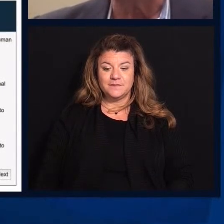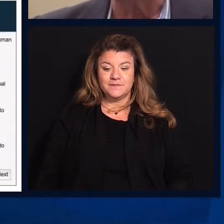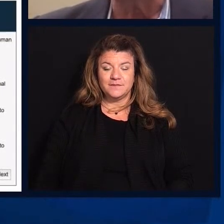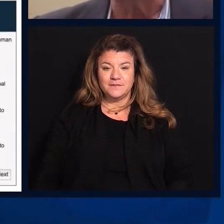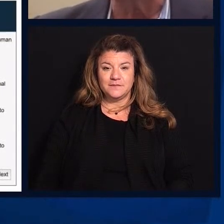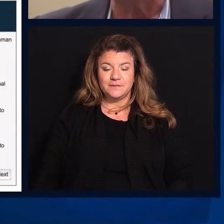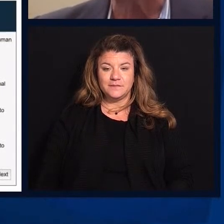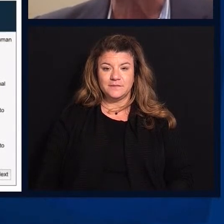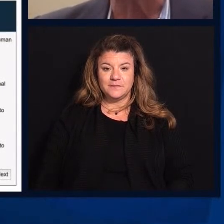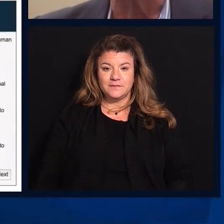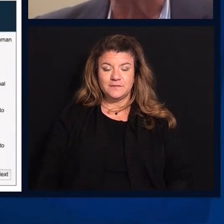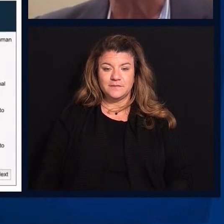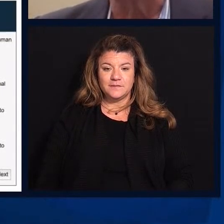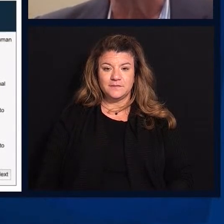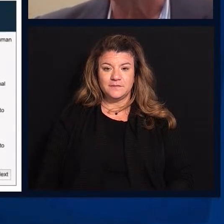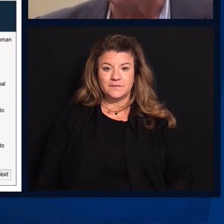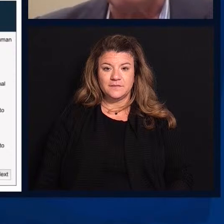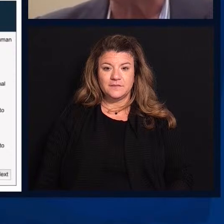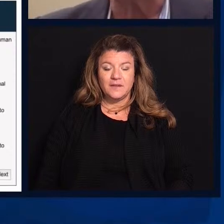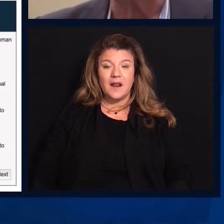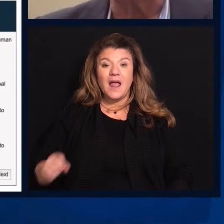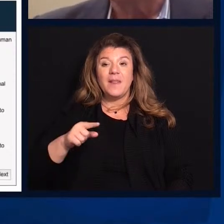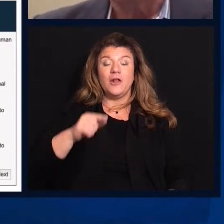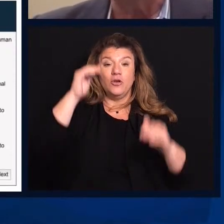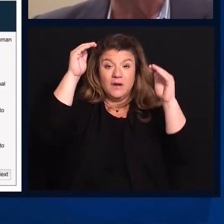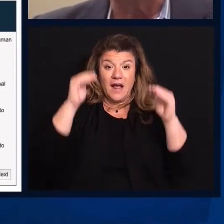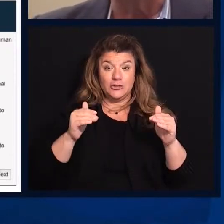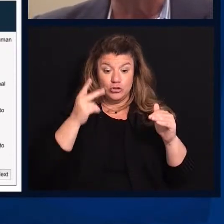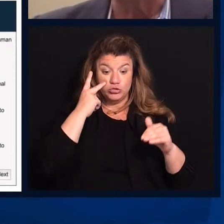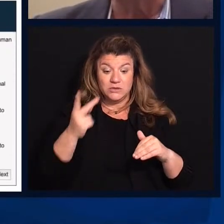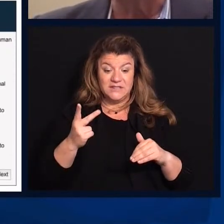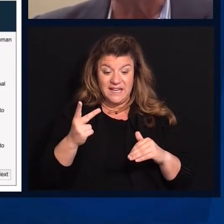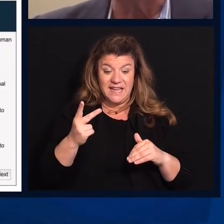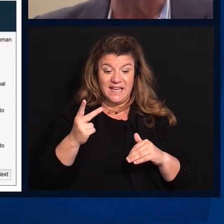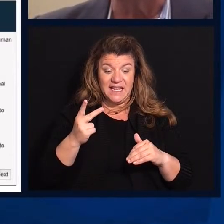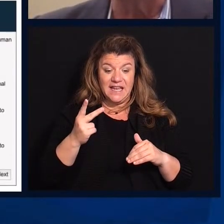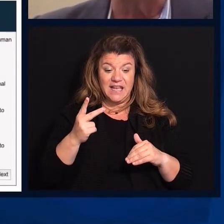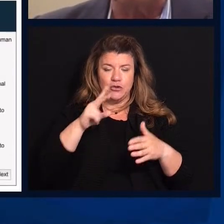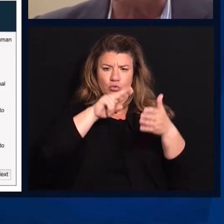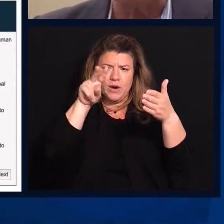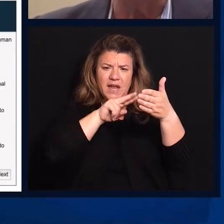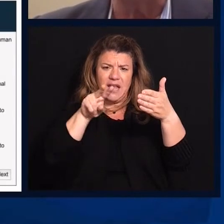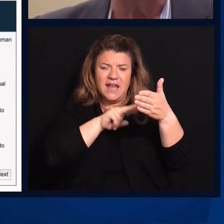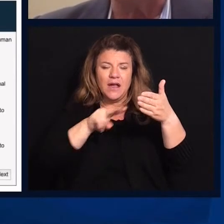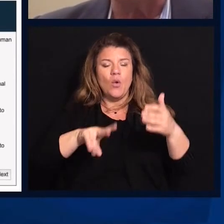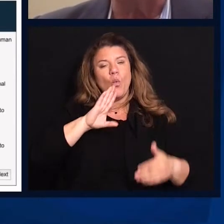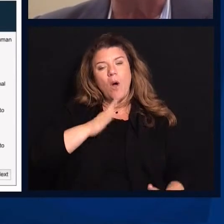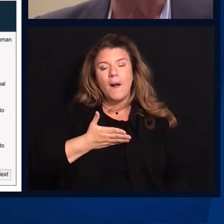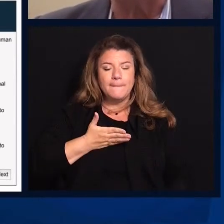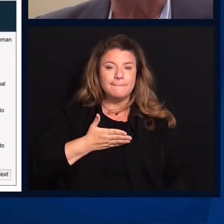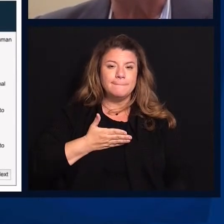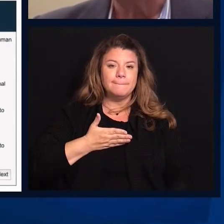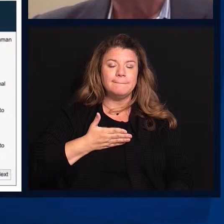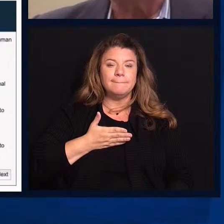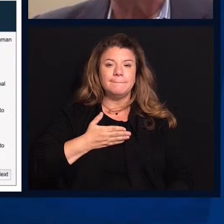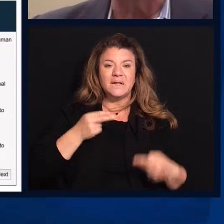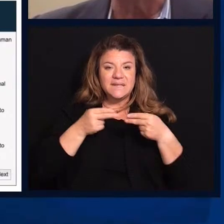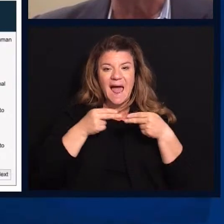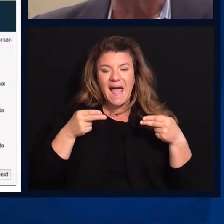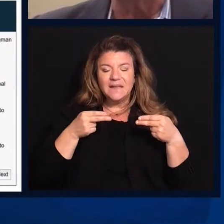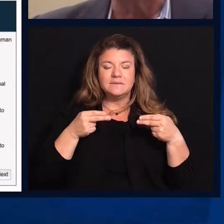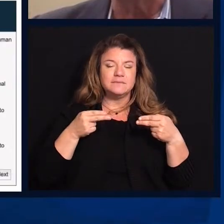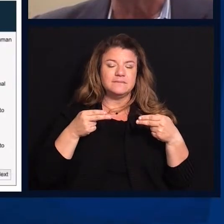And then you basically go to next and you come to read the welcome slide.